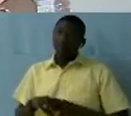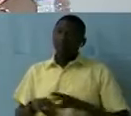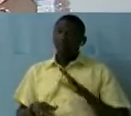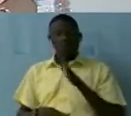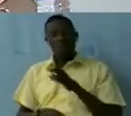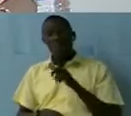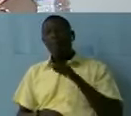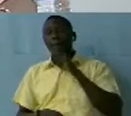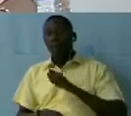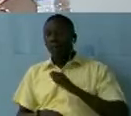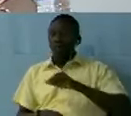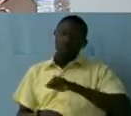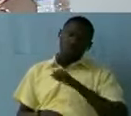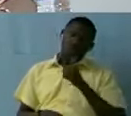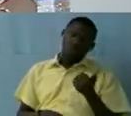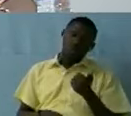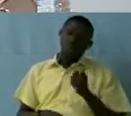whether a man or a woman,